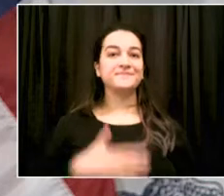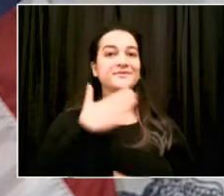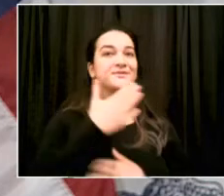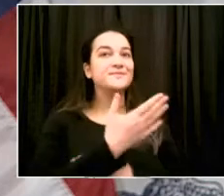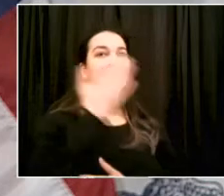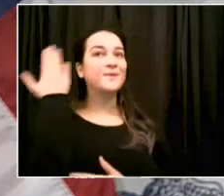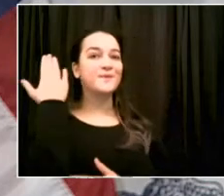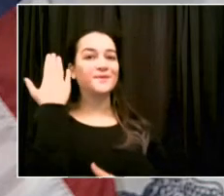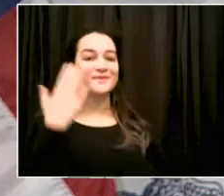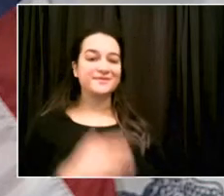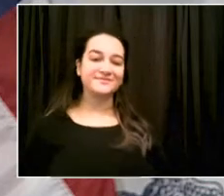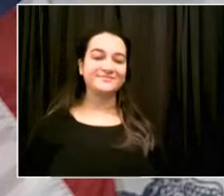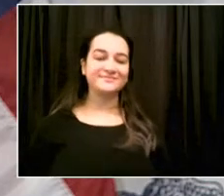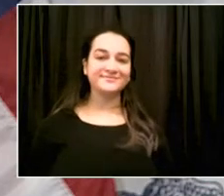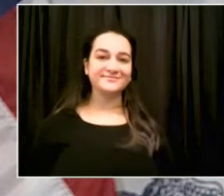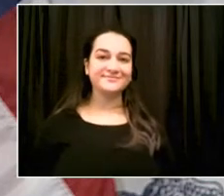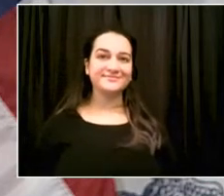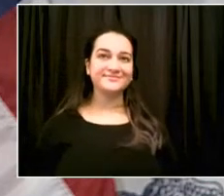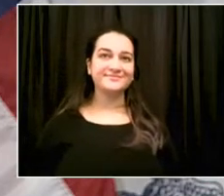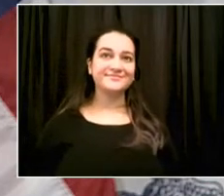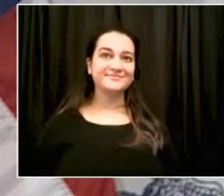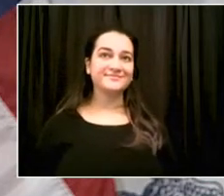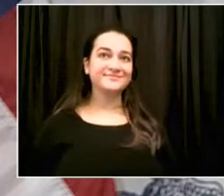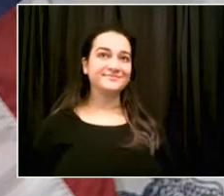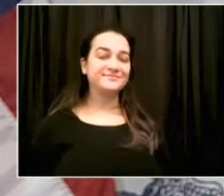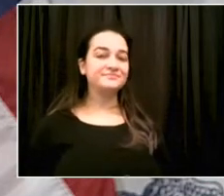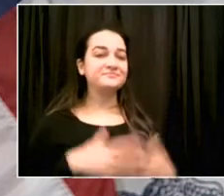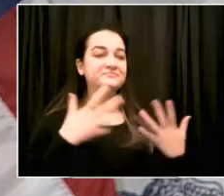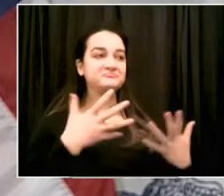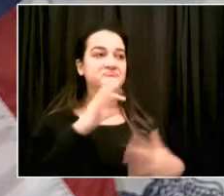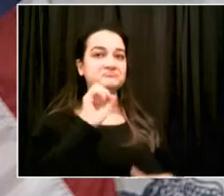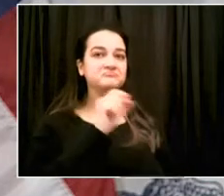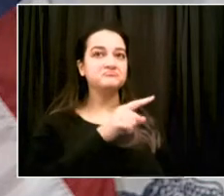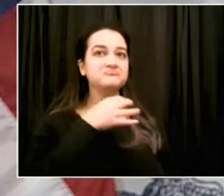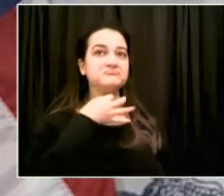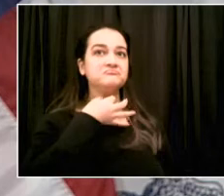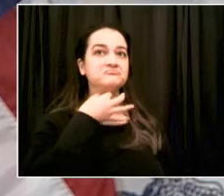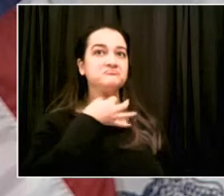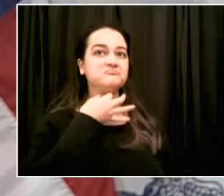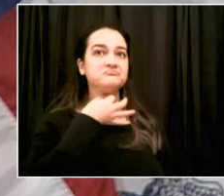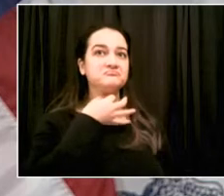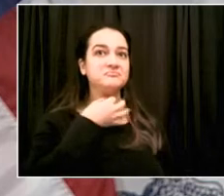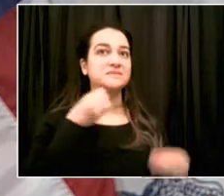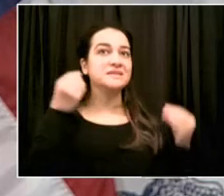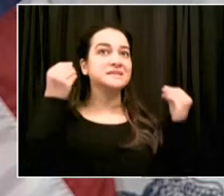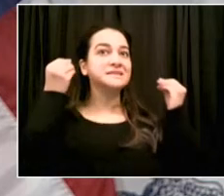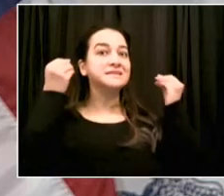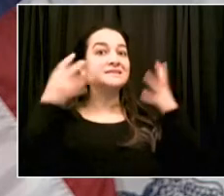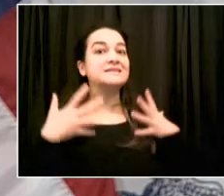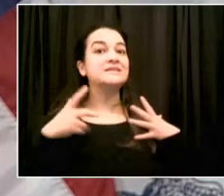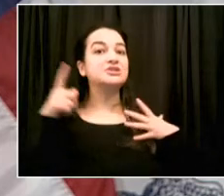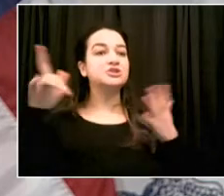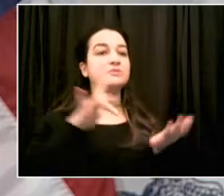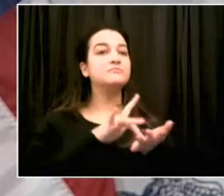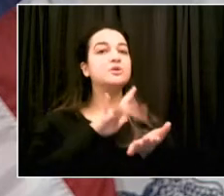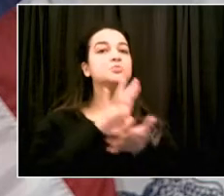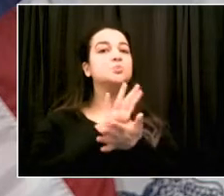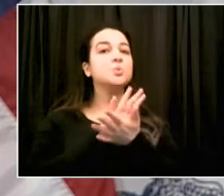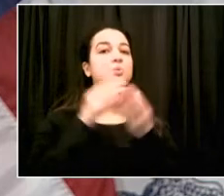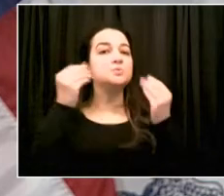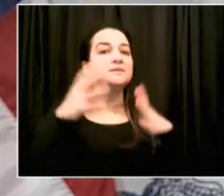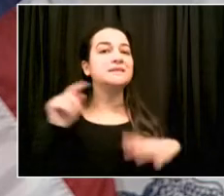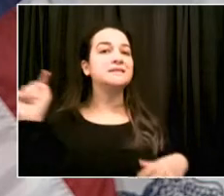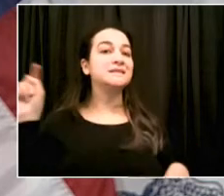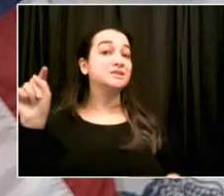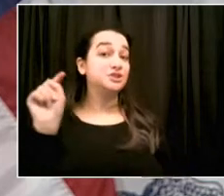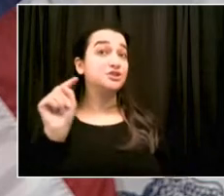Good. My first question has to do with teachers and middle schools. Teachers say that the school system is not ready to reopen middle schools.